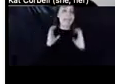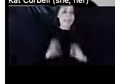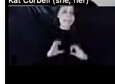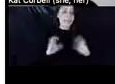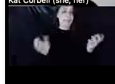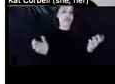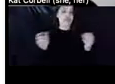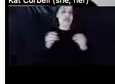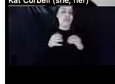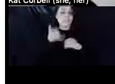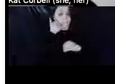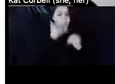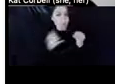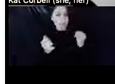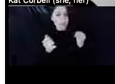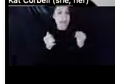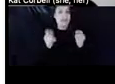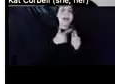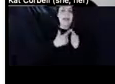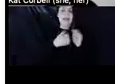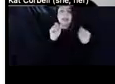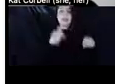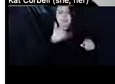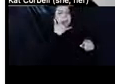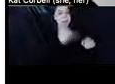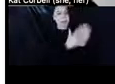legal services office for support.